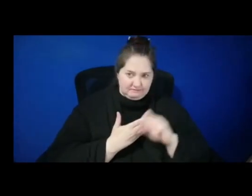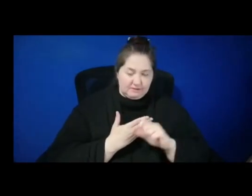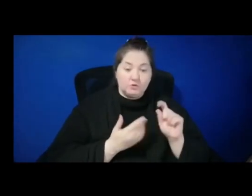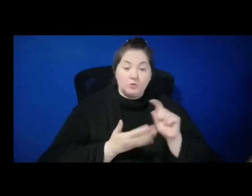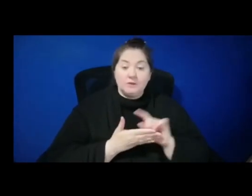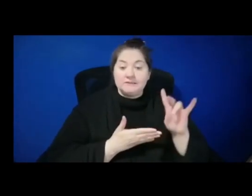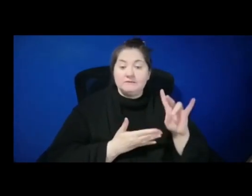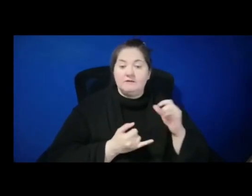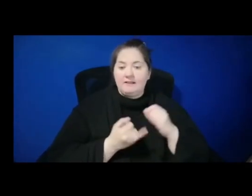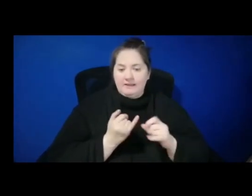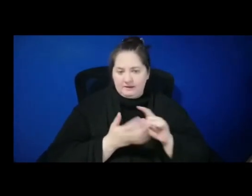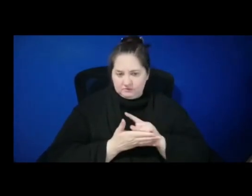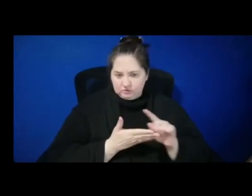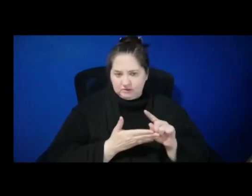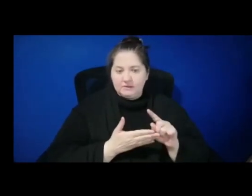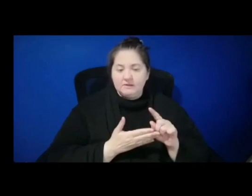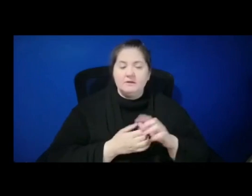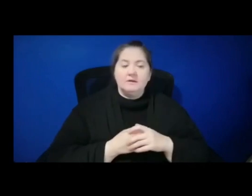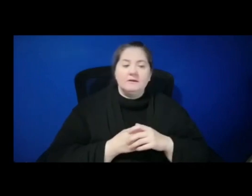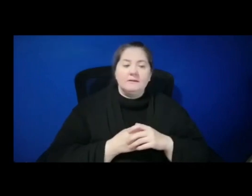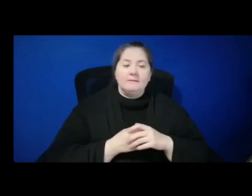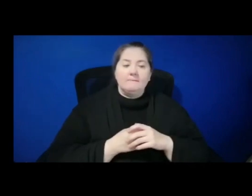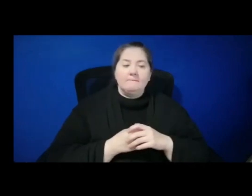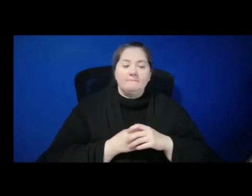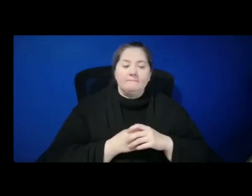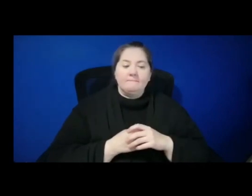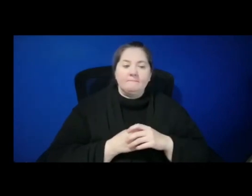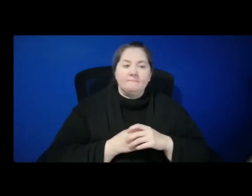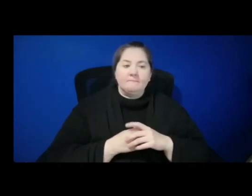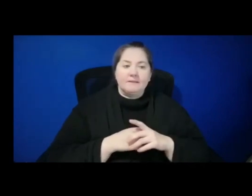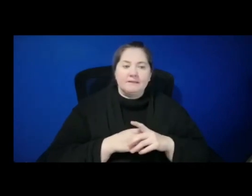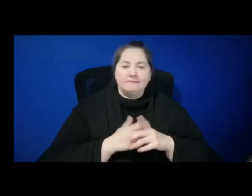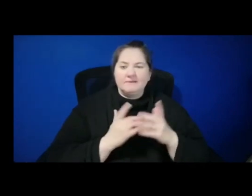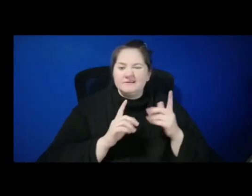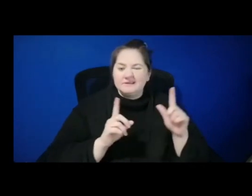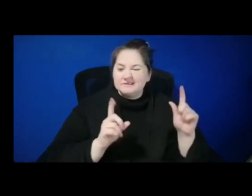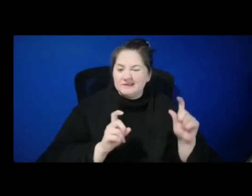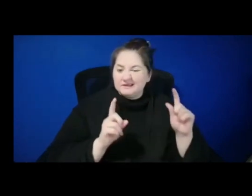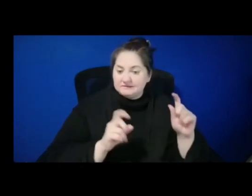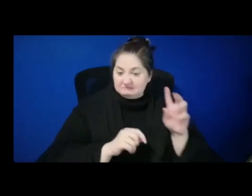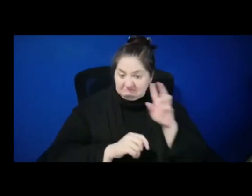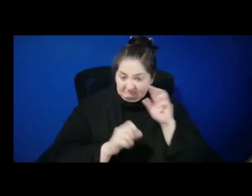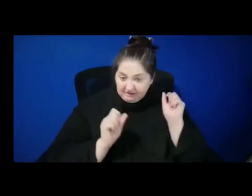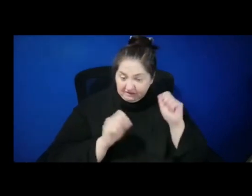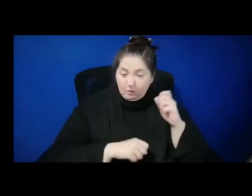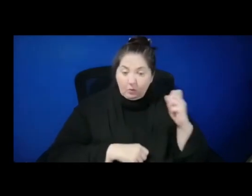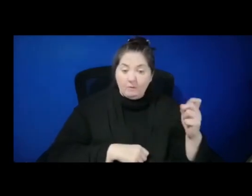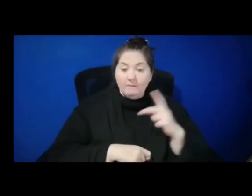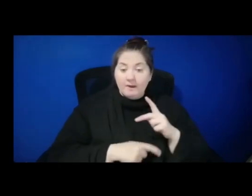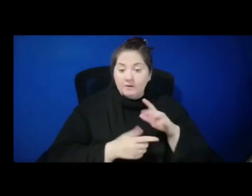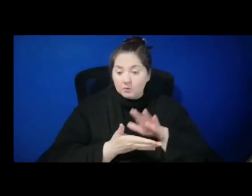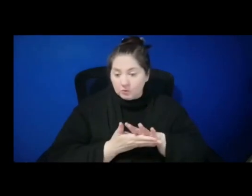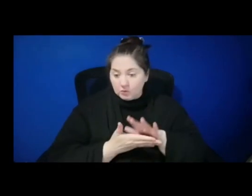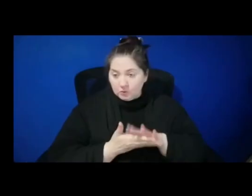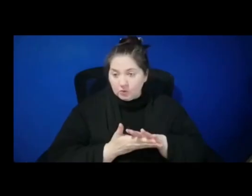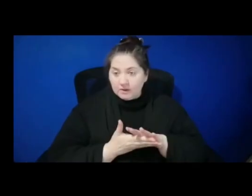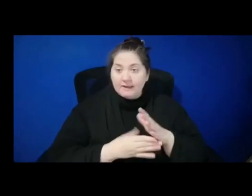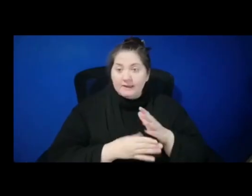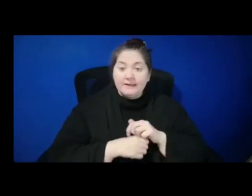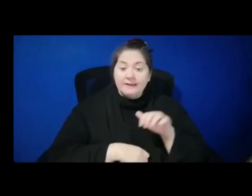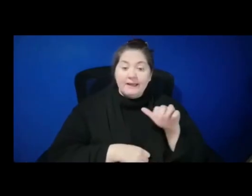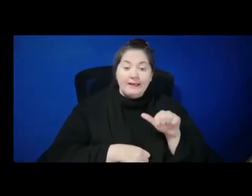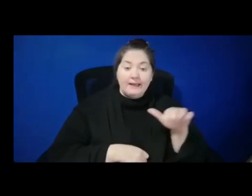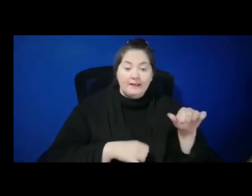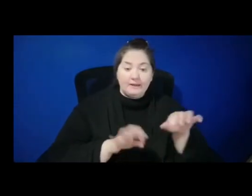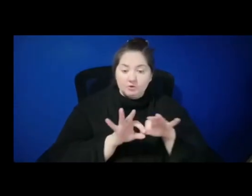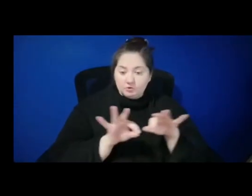week. But this is also like a test for me to see if I can go back to school and get an associate so